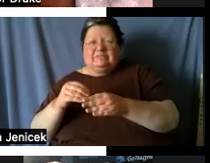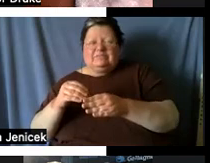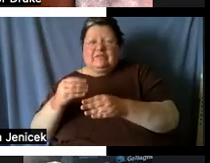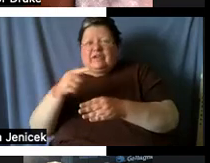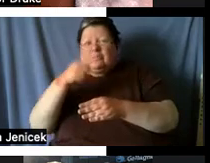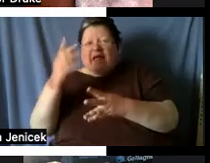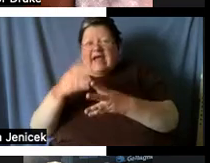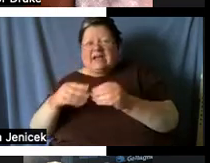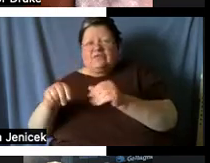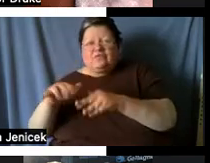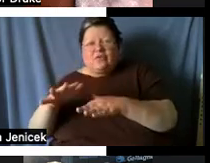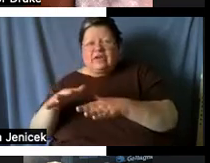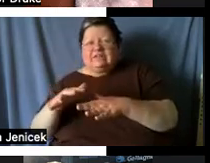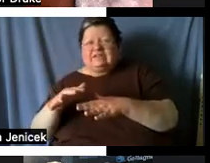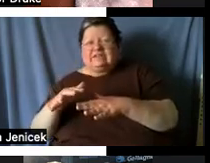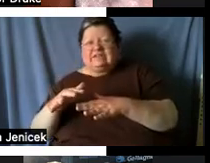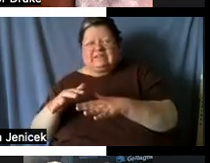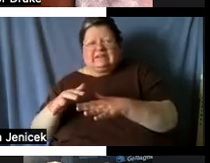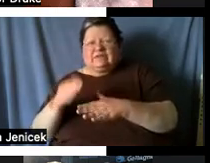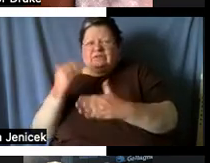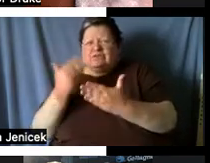soils, rich for farming.